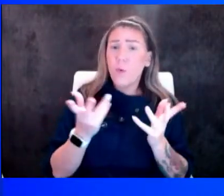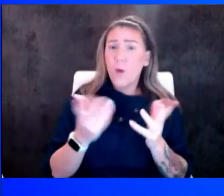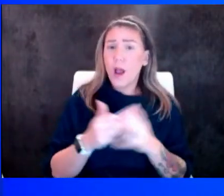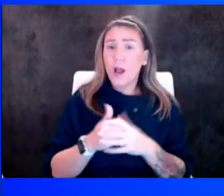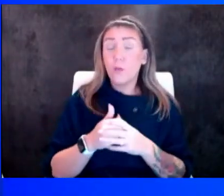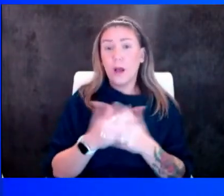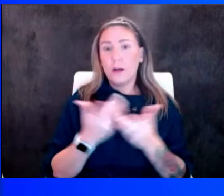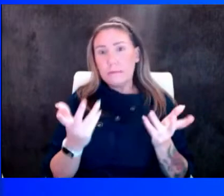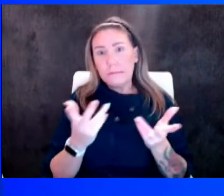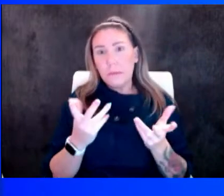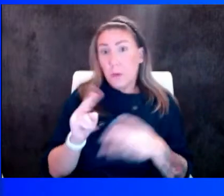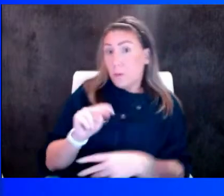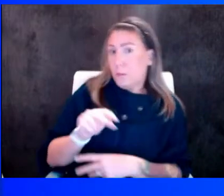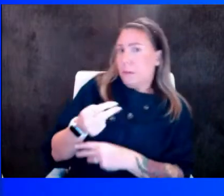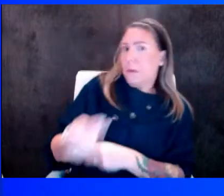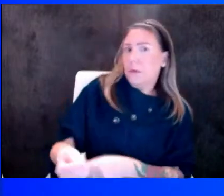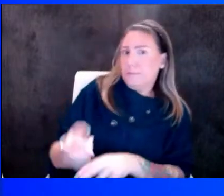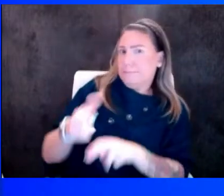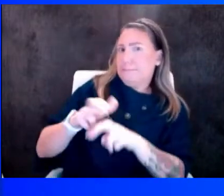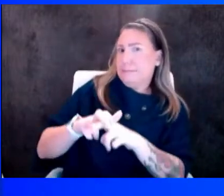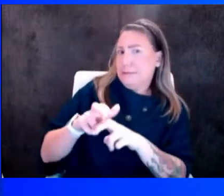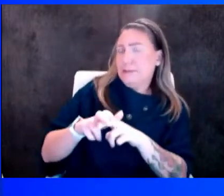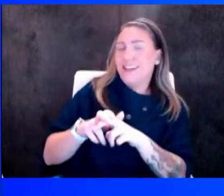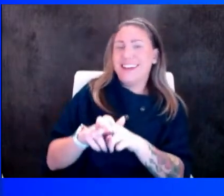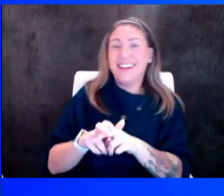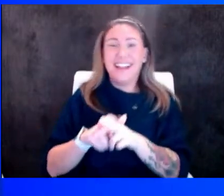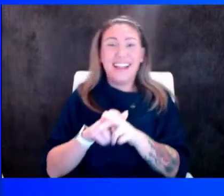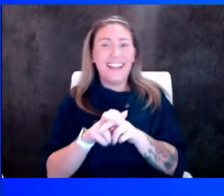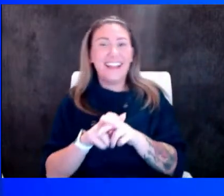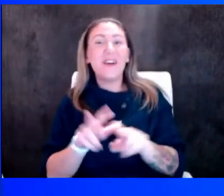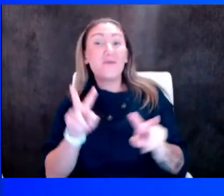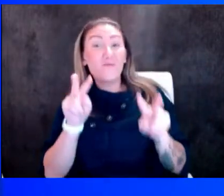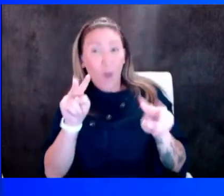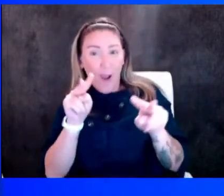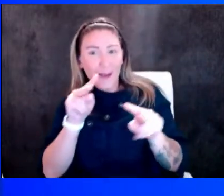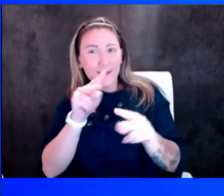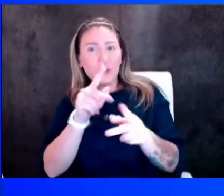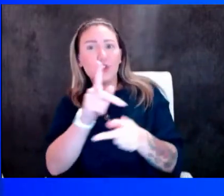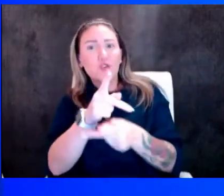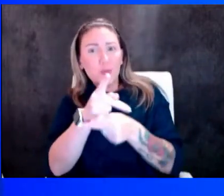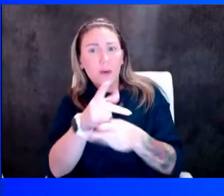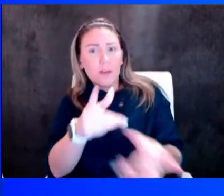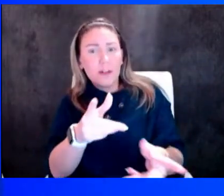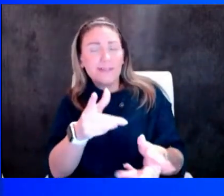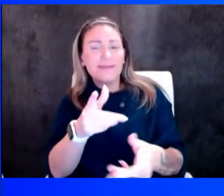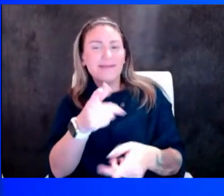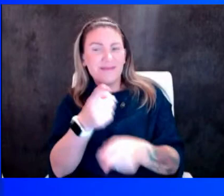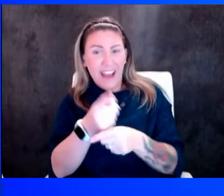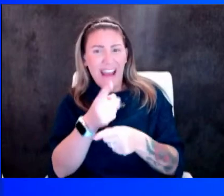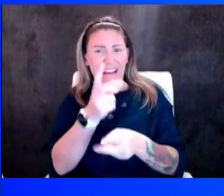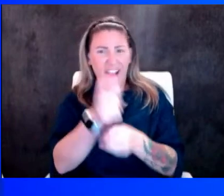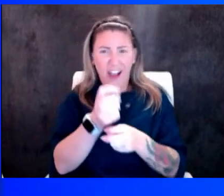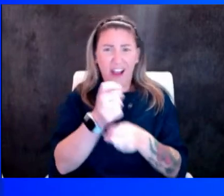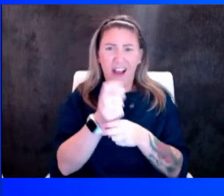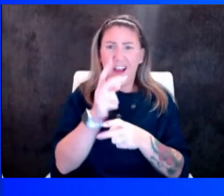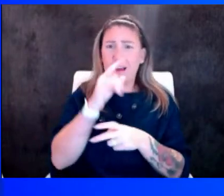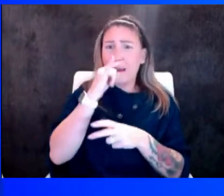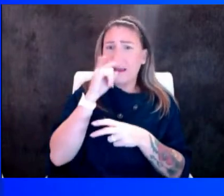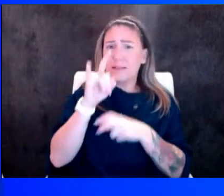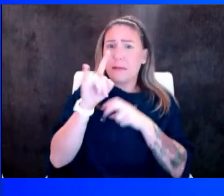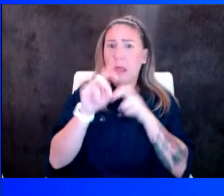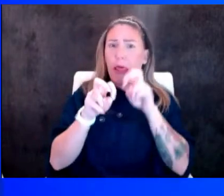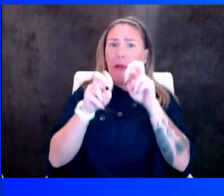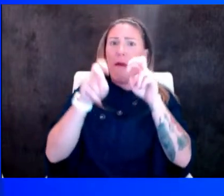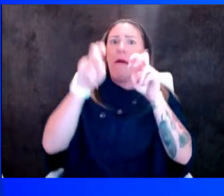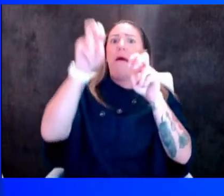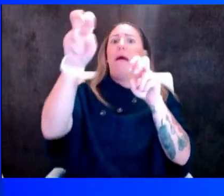thought about that after you climbed on close the supervision is important, but it is Yeah. hard, right? Kids climb things, and you like your son, like you wonder how in the world did